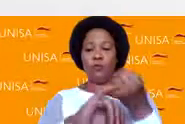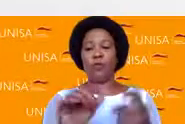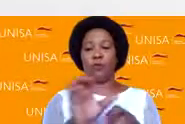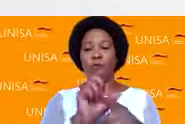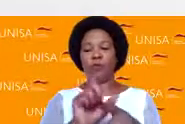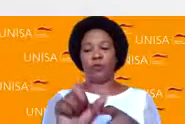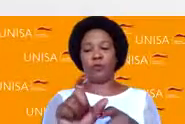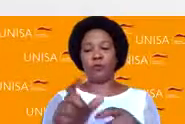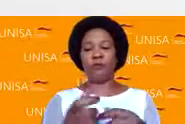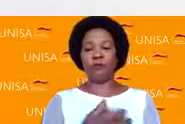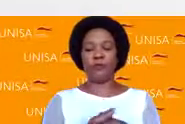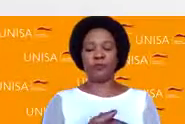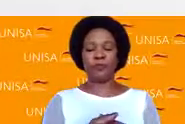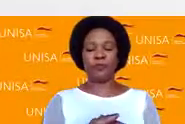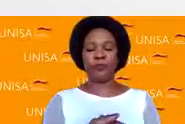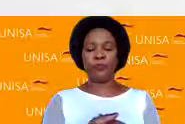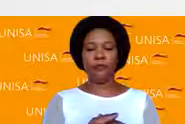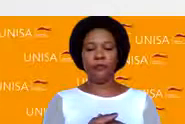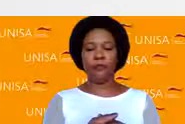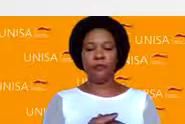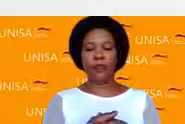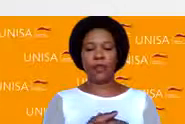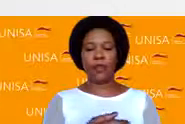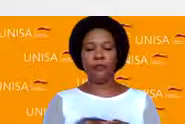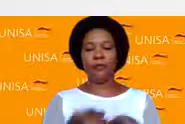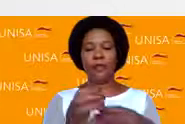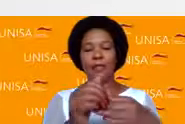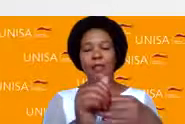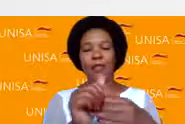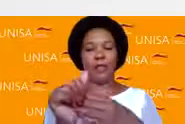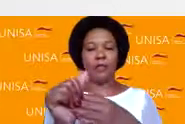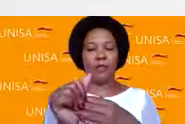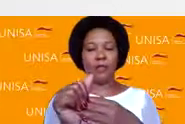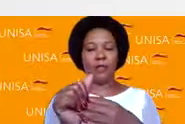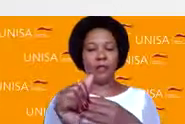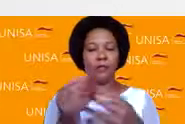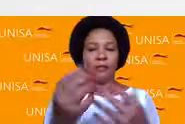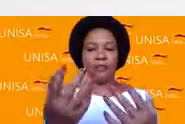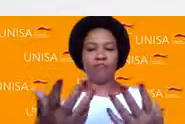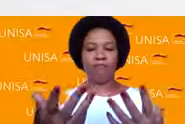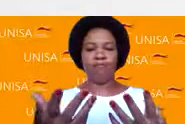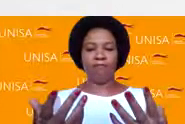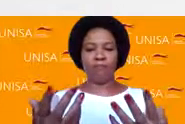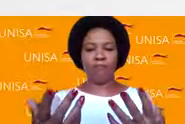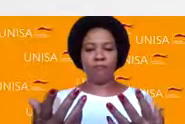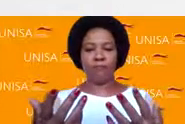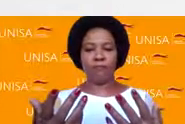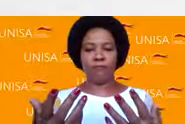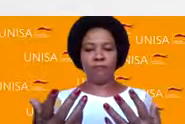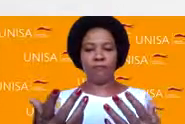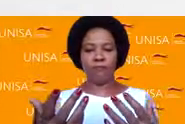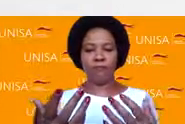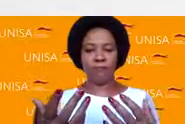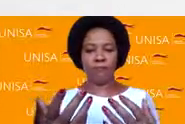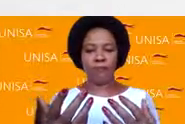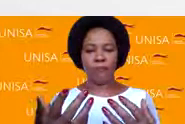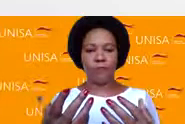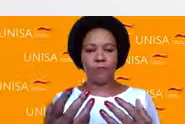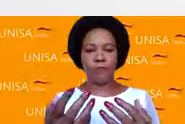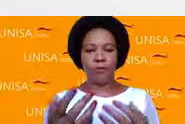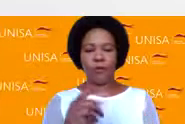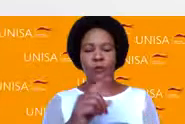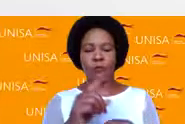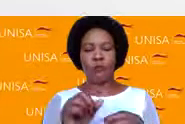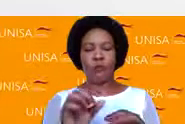the guides for the link to the URL for you in the chat as well, so you can quickly click on the